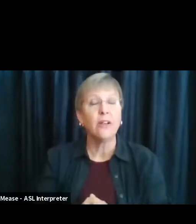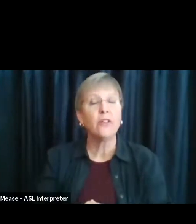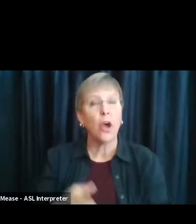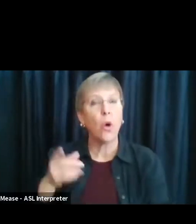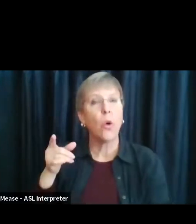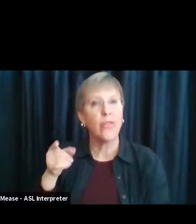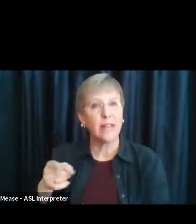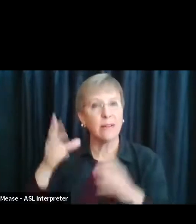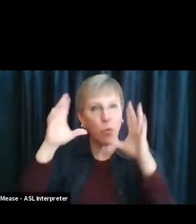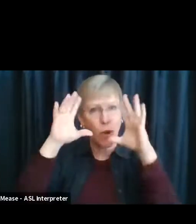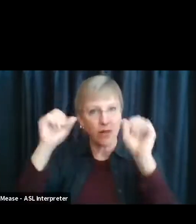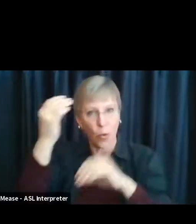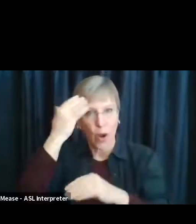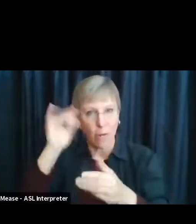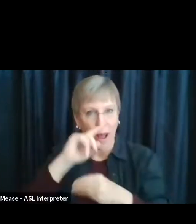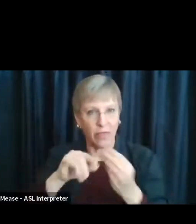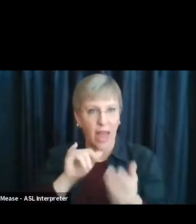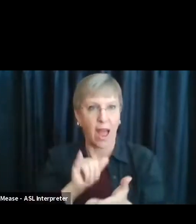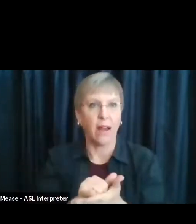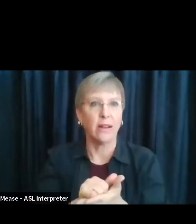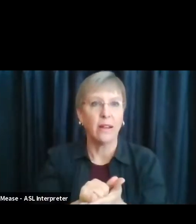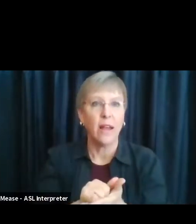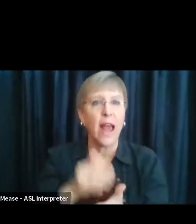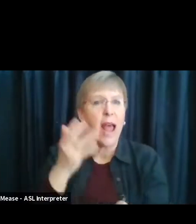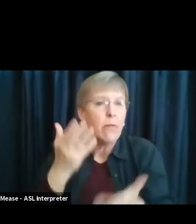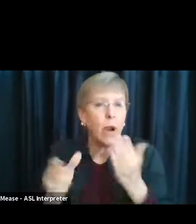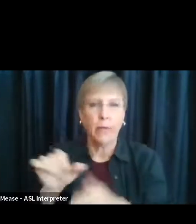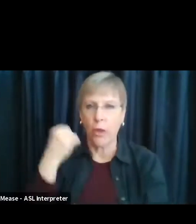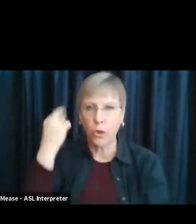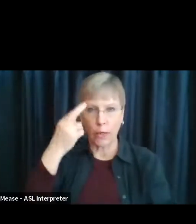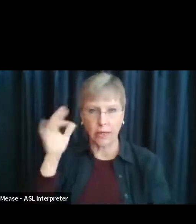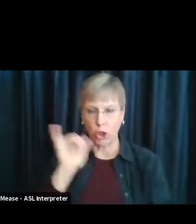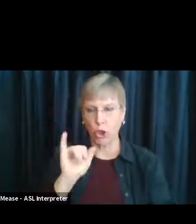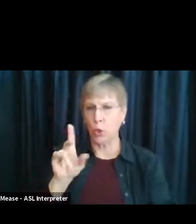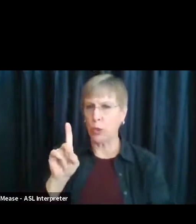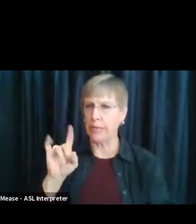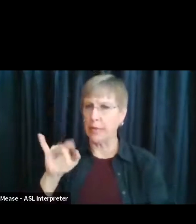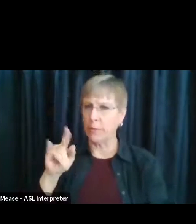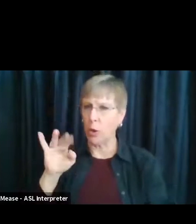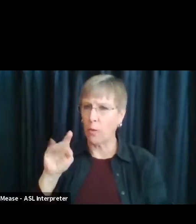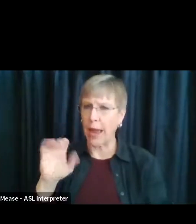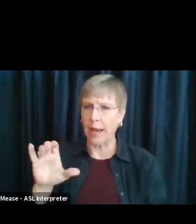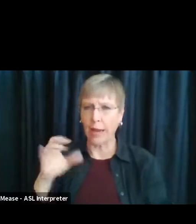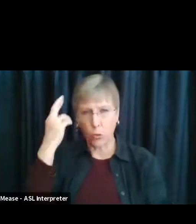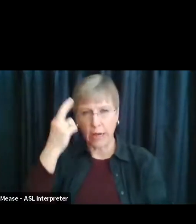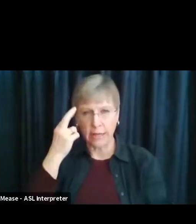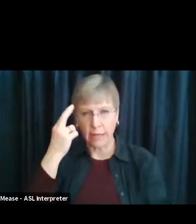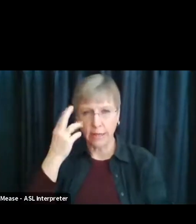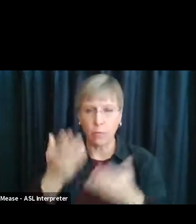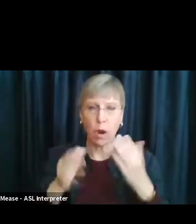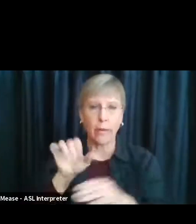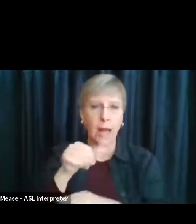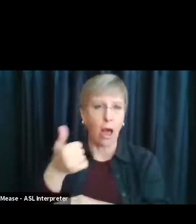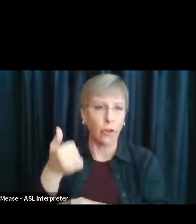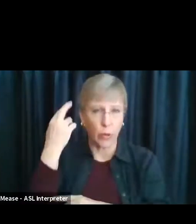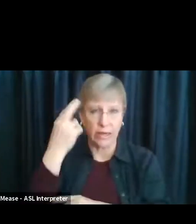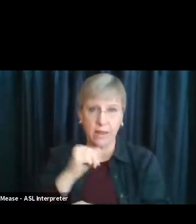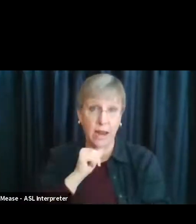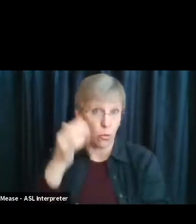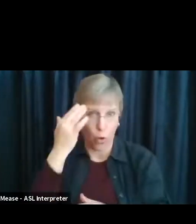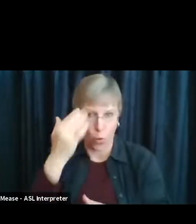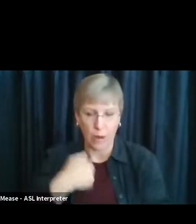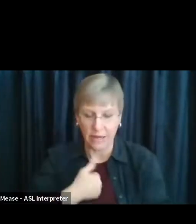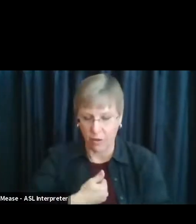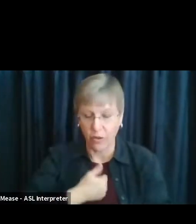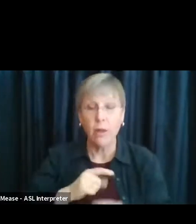that. And probably there were other reasons like diplomatic reasons and probably others that I'm not aware of,